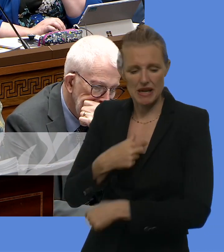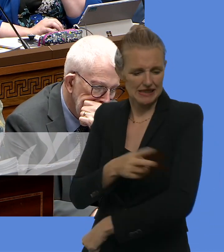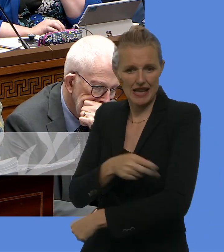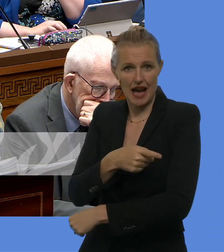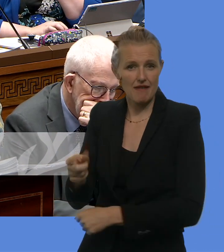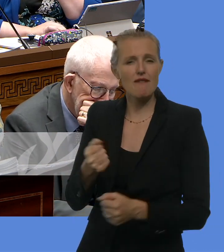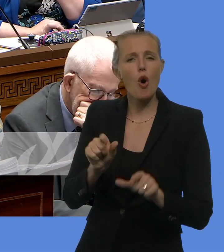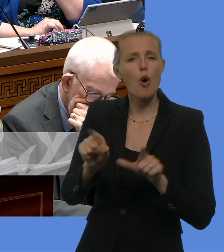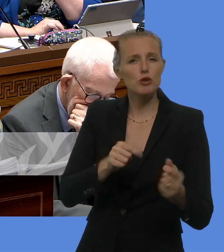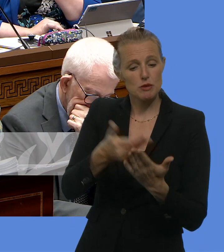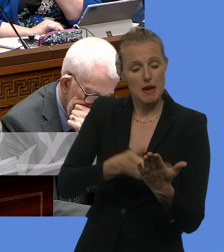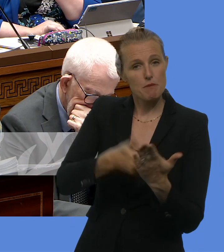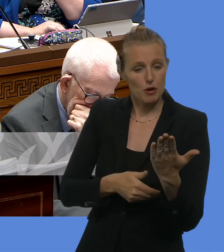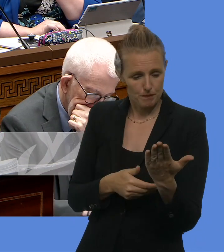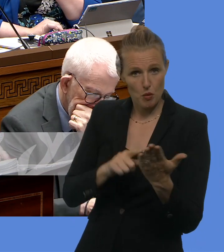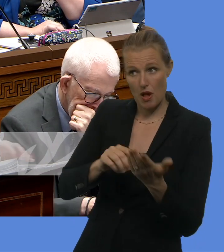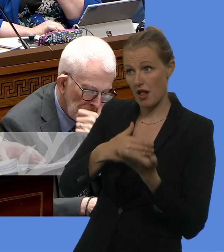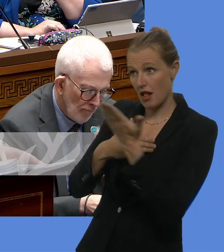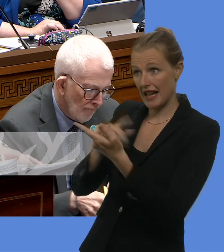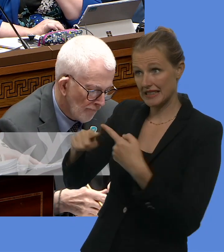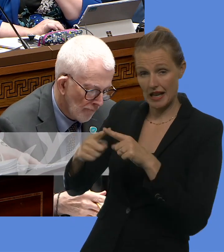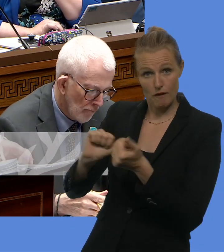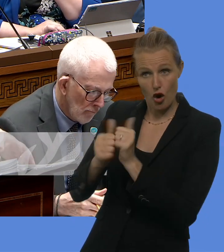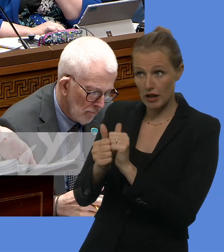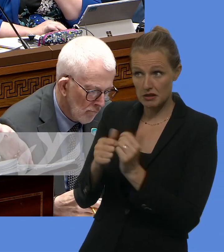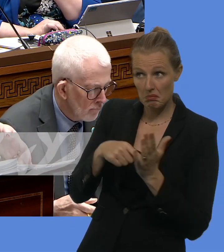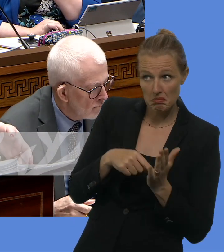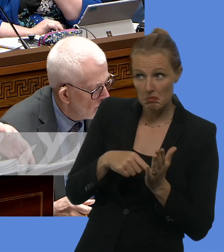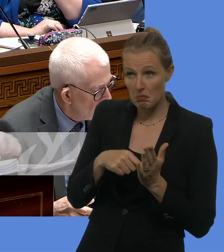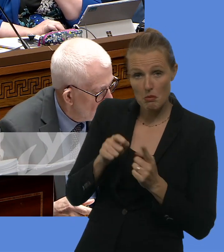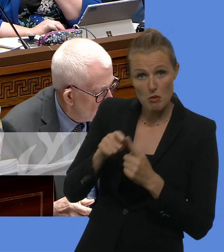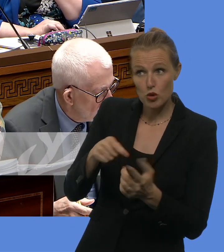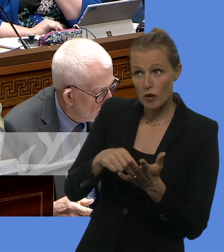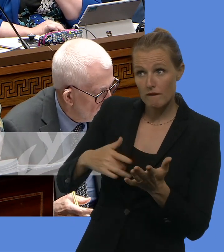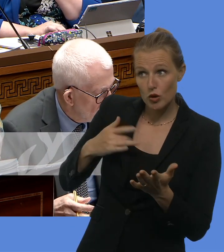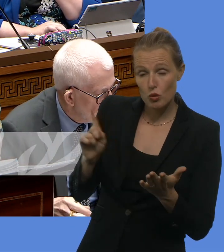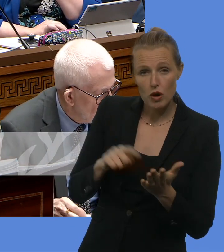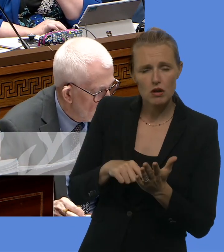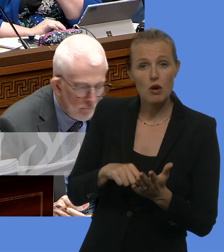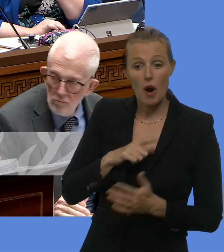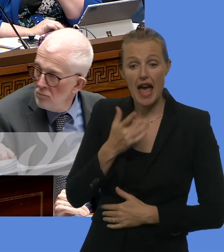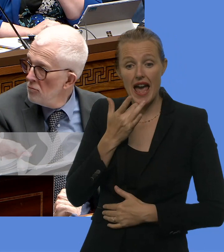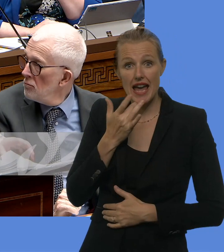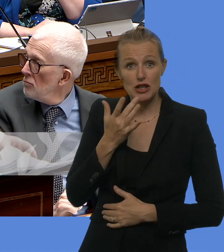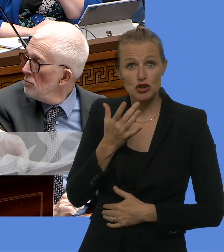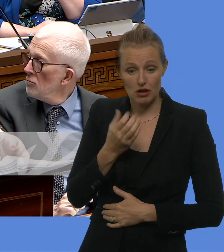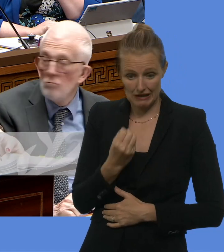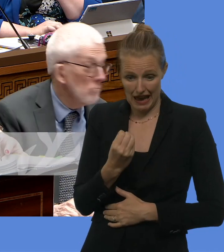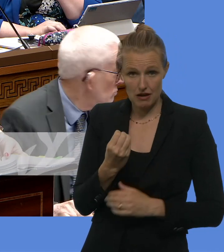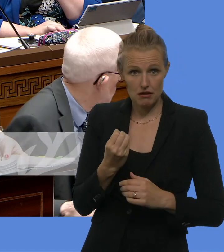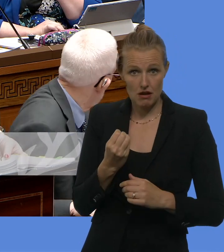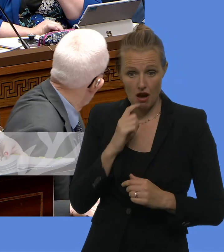I intend to share this with my executive colleagues to seek their views on my proposals. As any increase in the minimum age of criminal